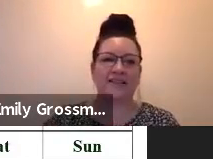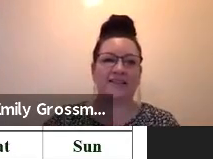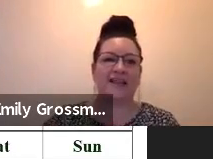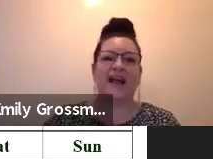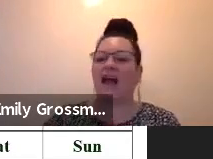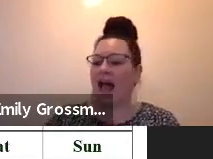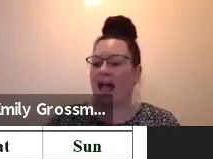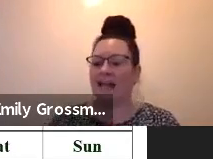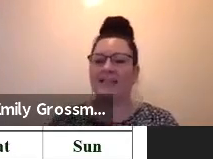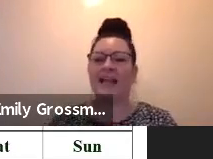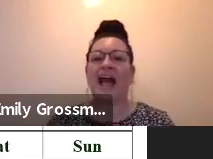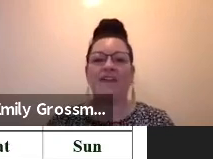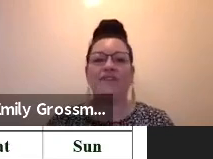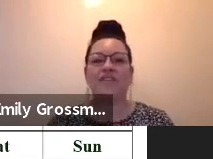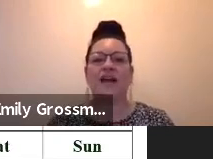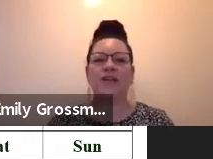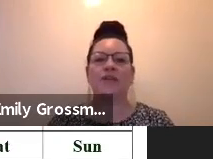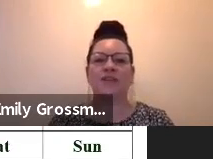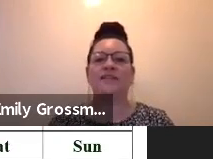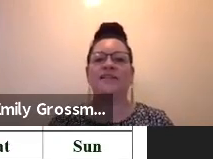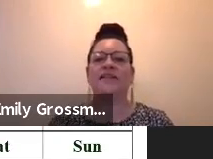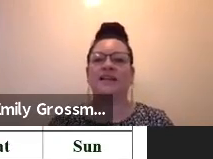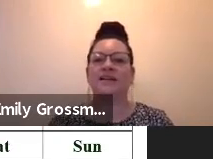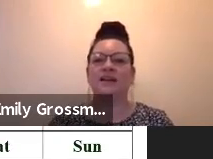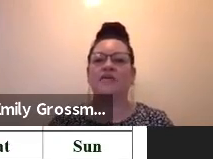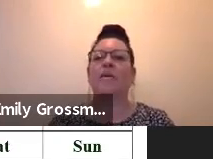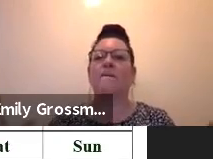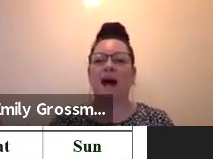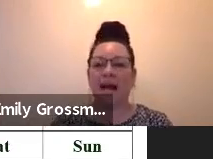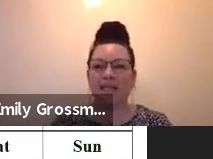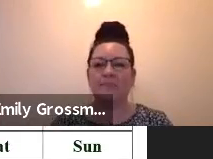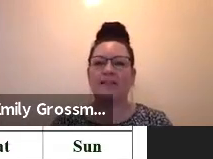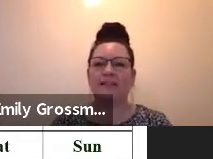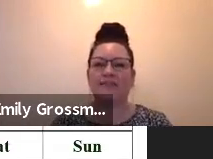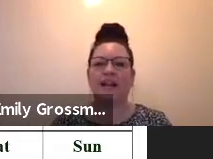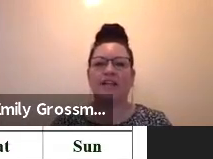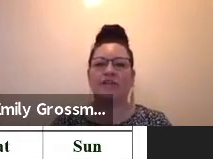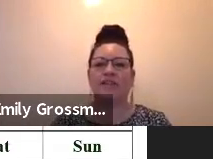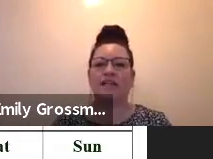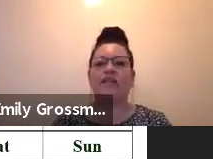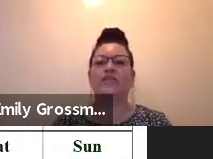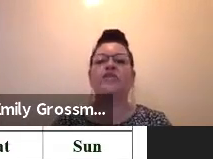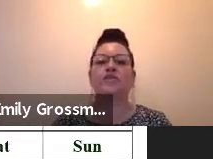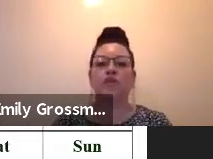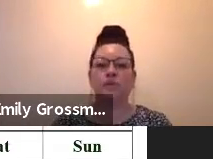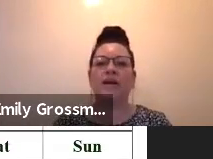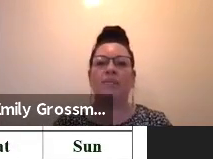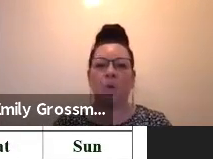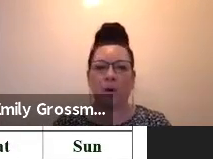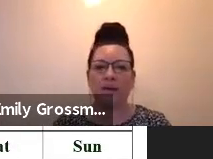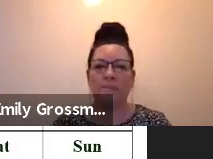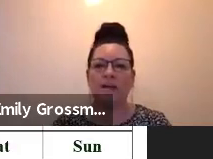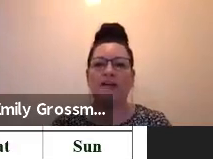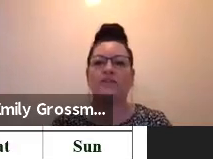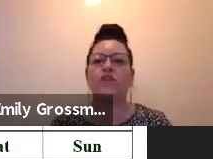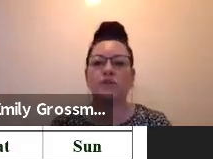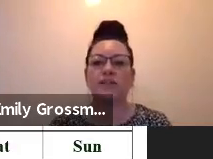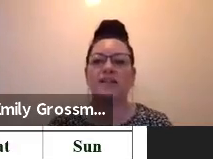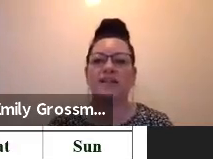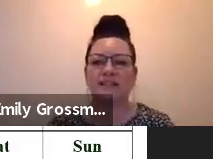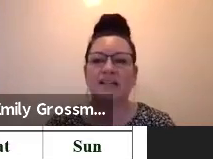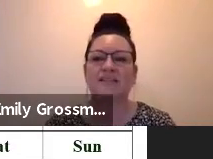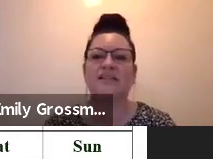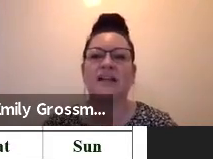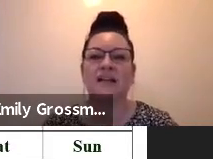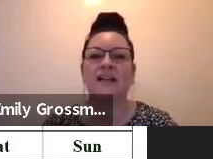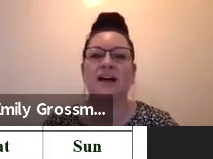that. And every time I use a skill, reminding myself that I used it is super important, because